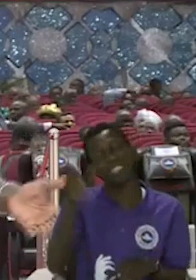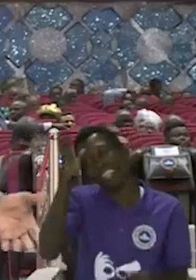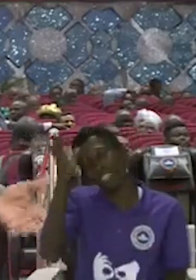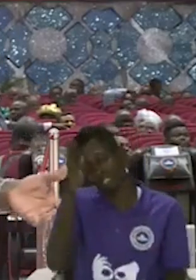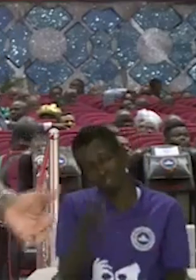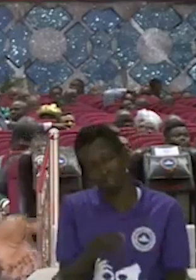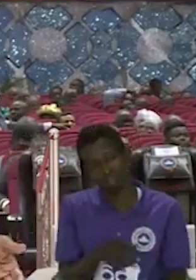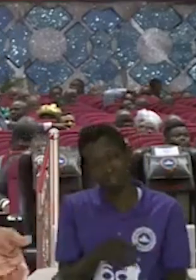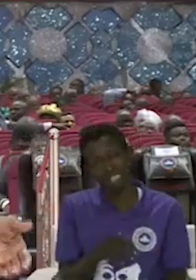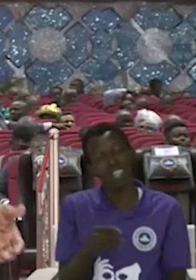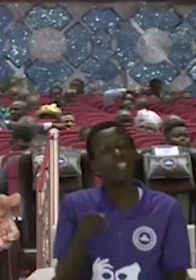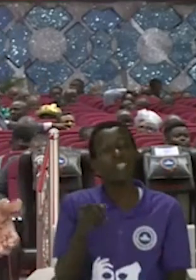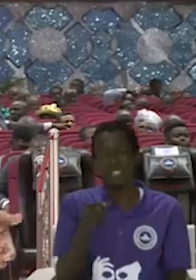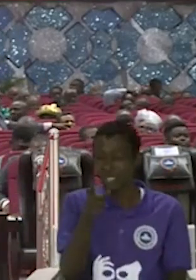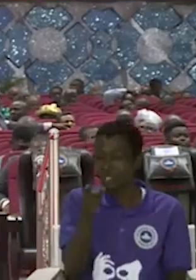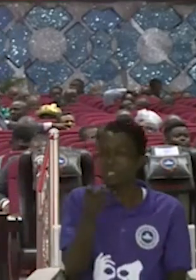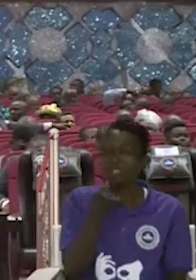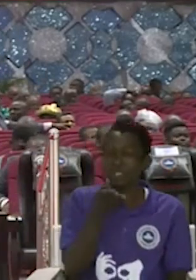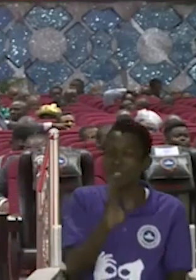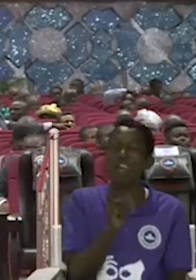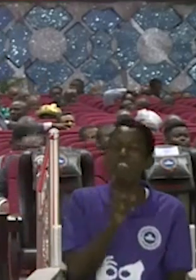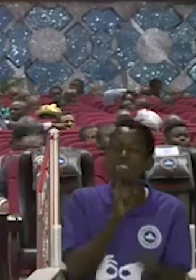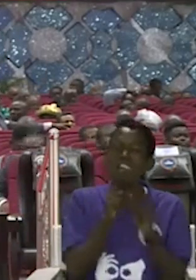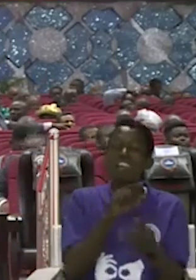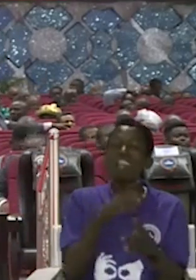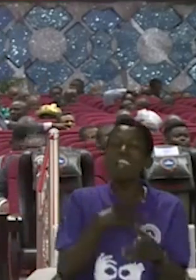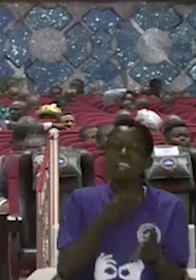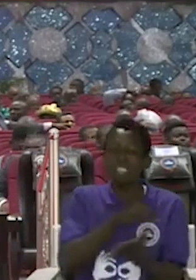if you talk like this, people will be